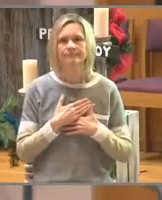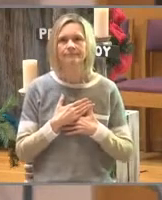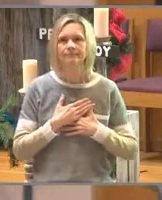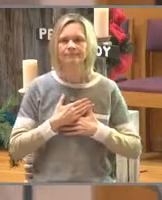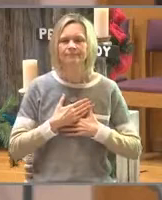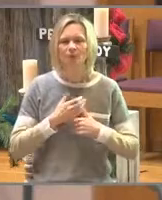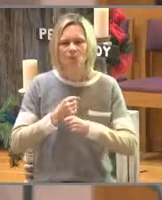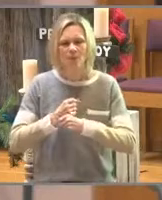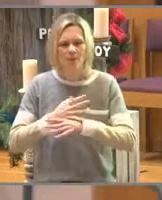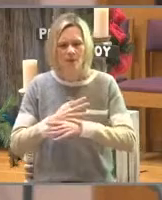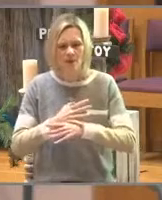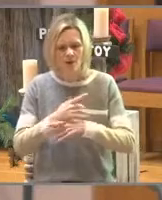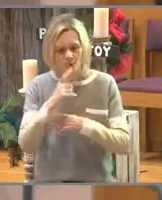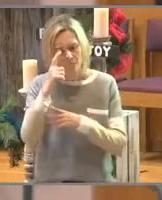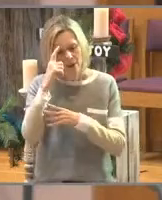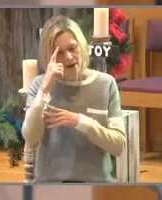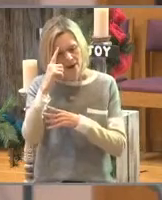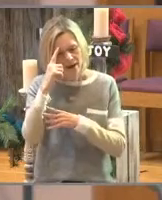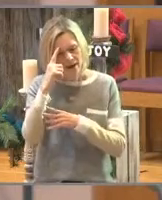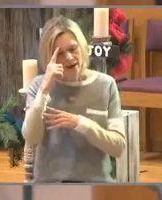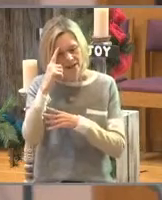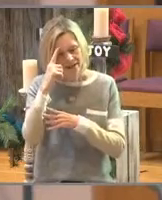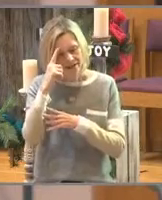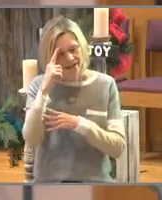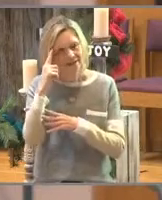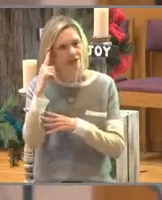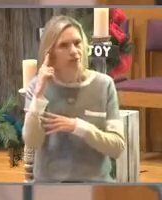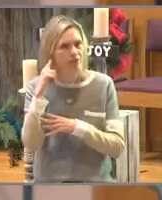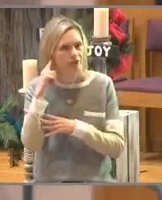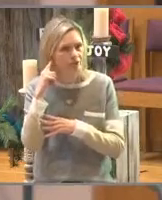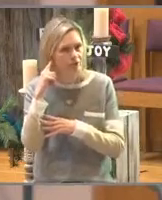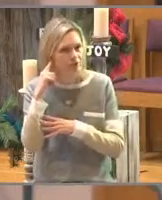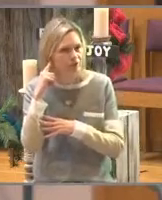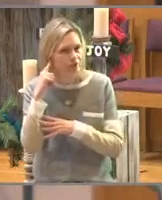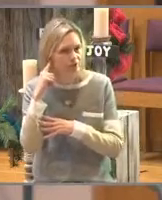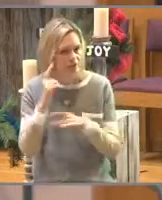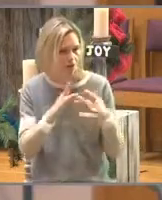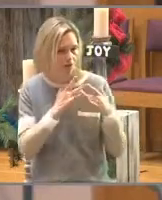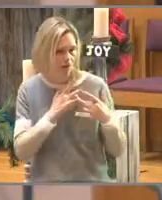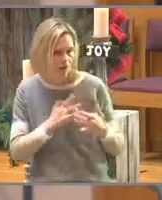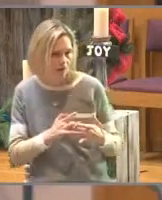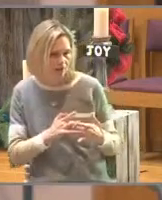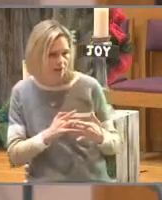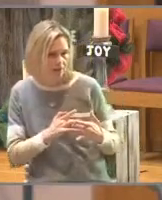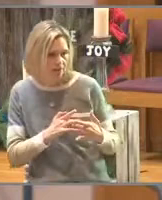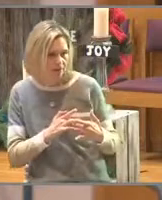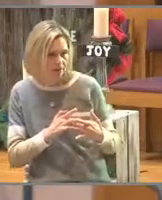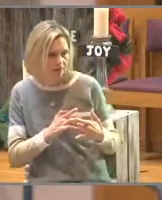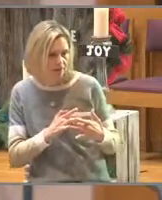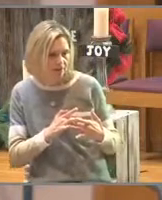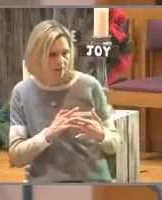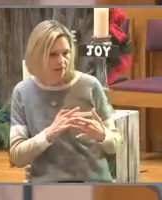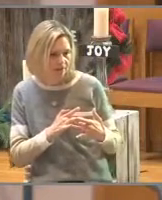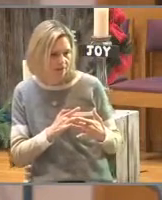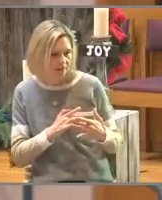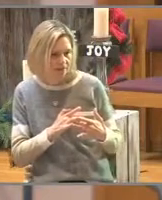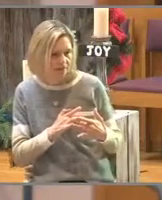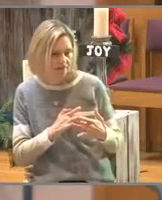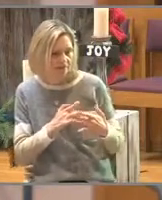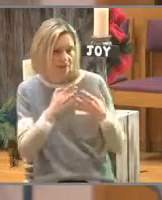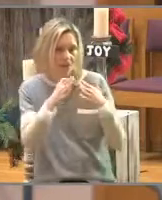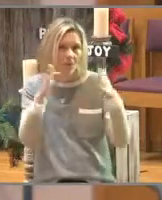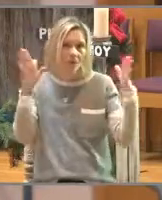prepare our minds and our ears and our hearts to open to